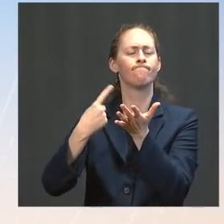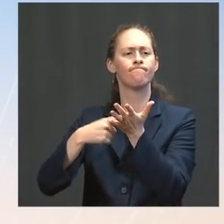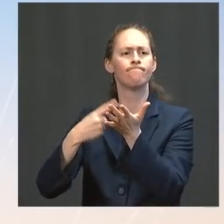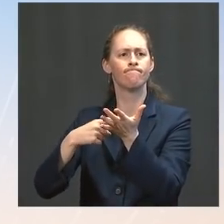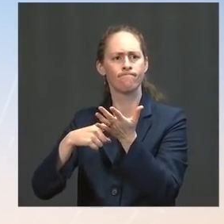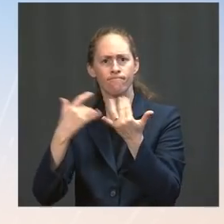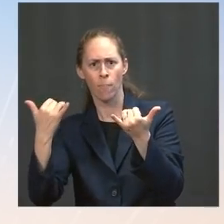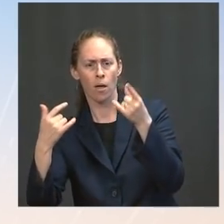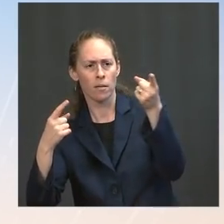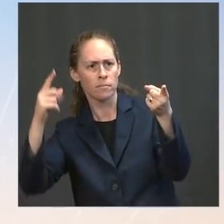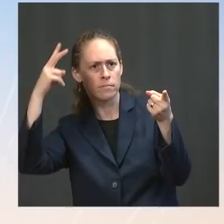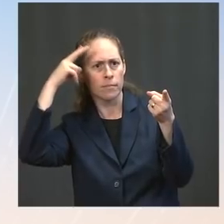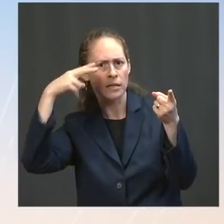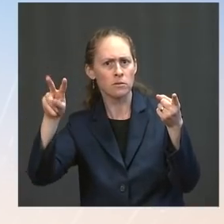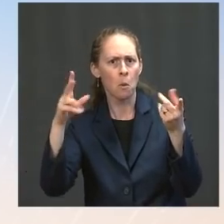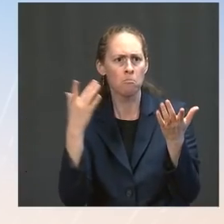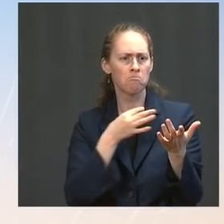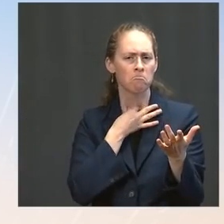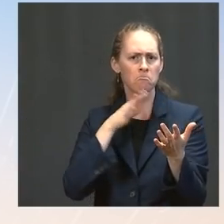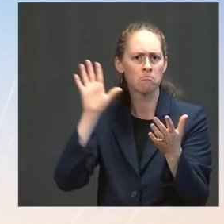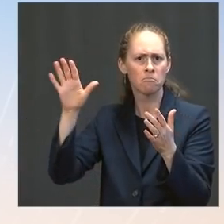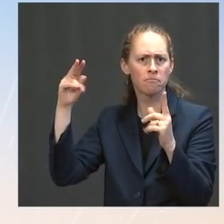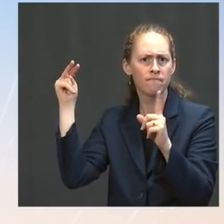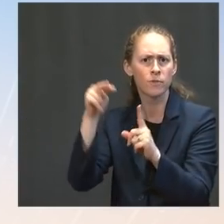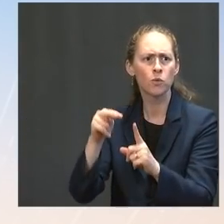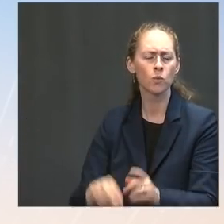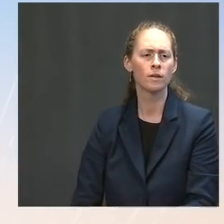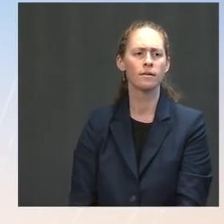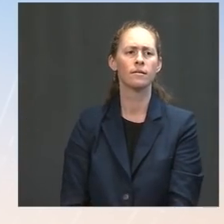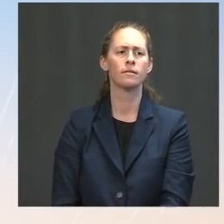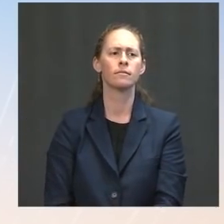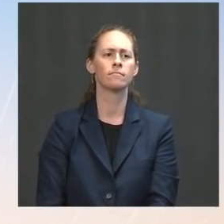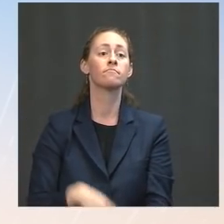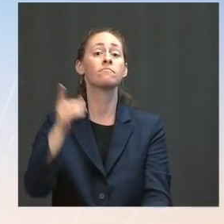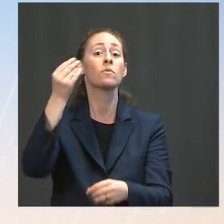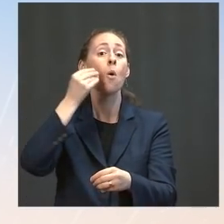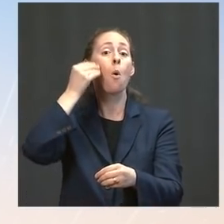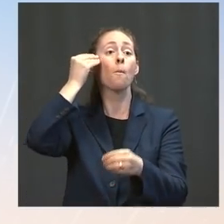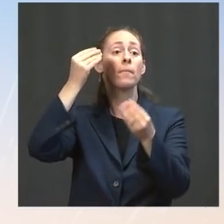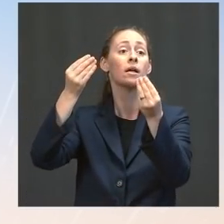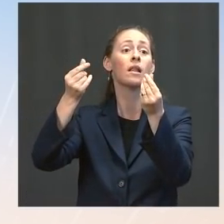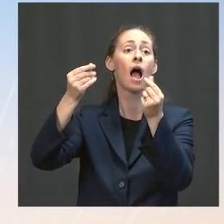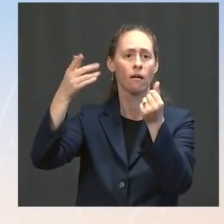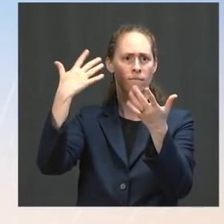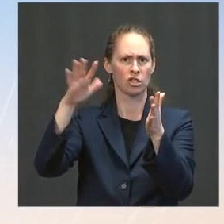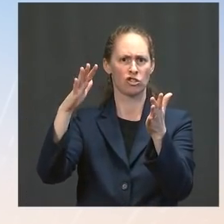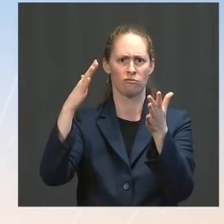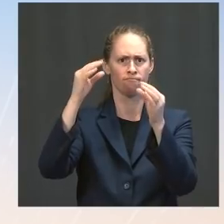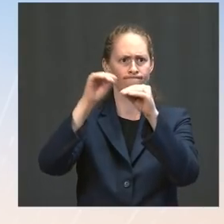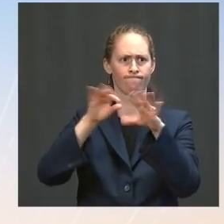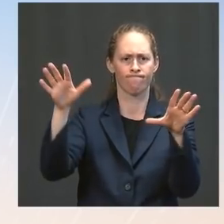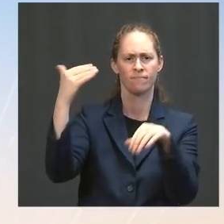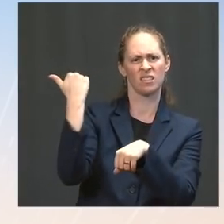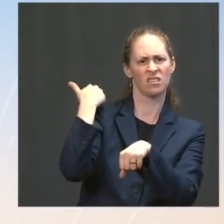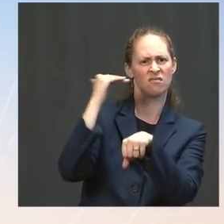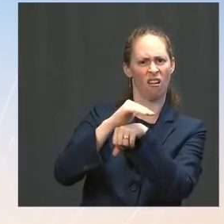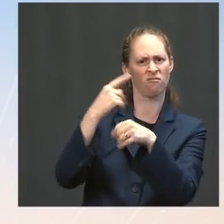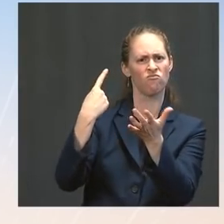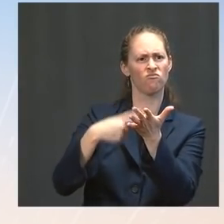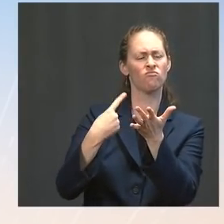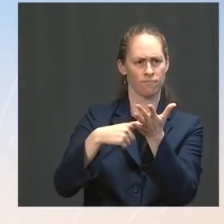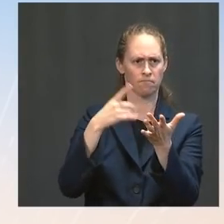vetted, Yep. they come to the United States. Yep. Is it the commitment of this administration that all of those people, 100% of the people who